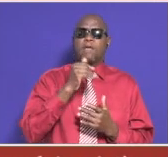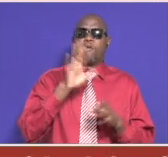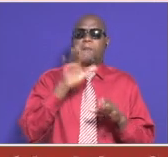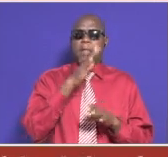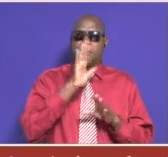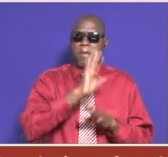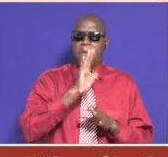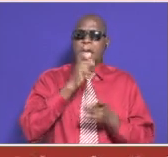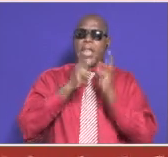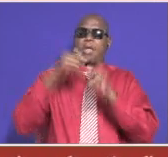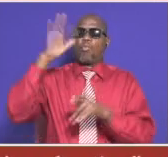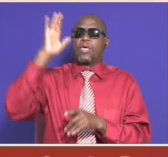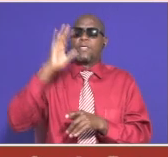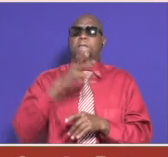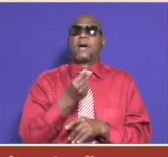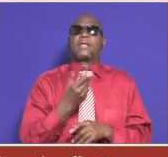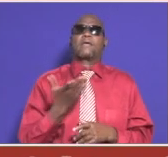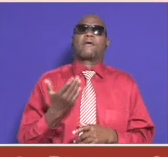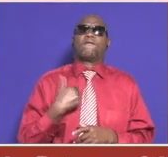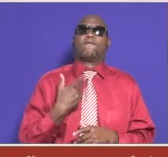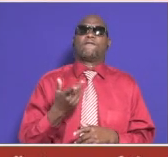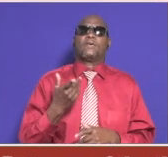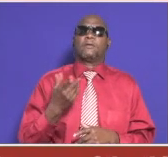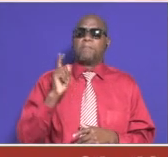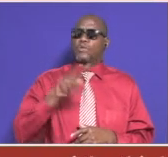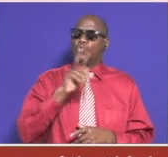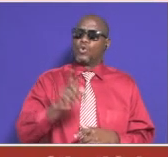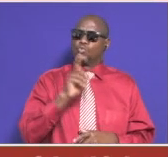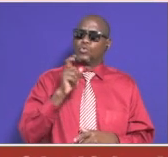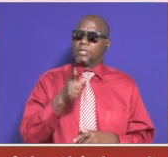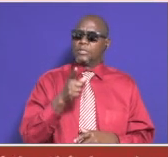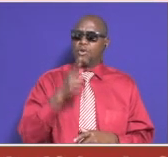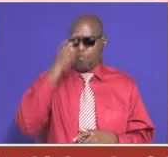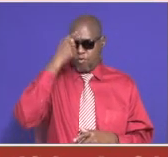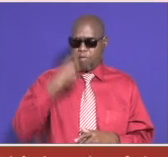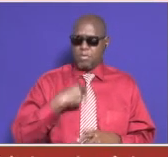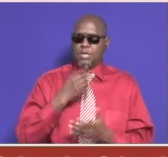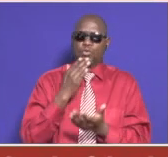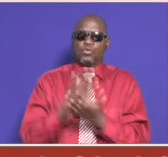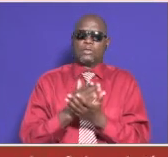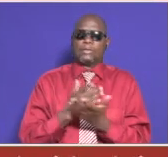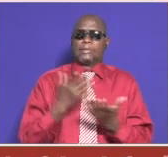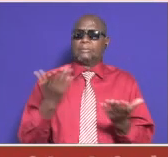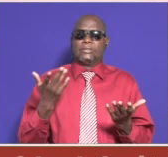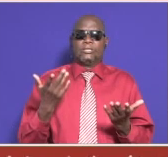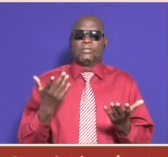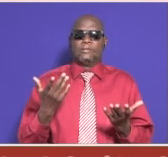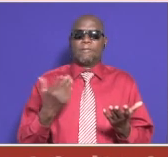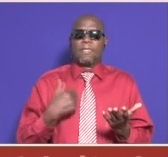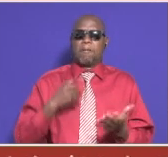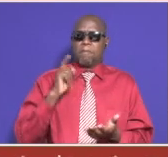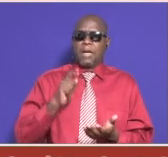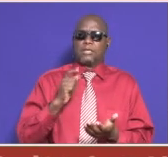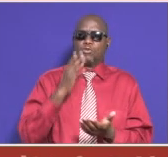to answer questions about those things and removed from his position, because for me, really, there's nothing that brings me greater joy than being proven right